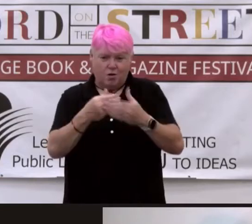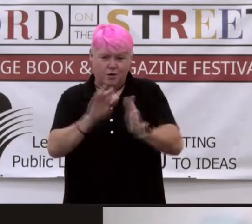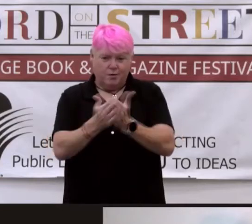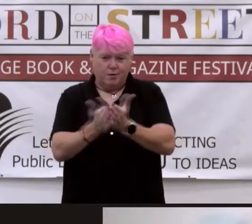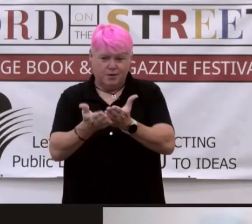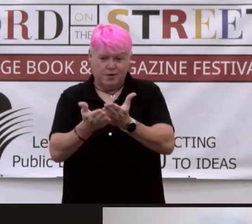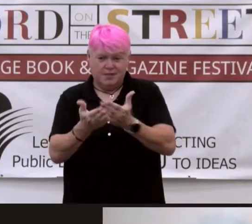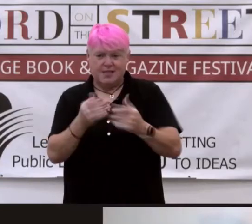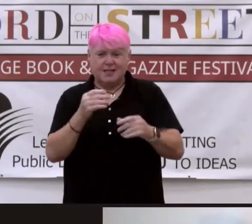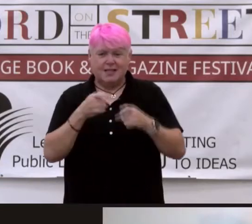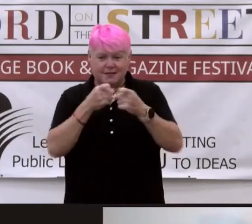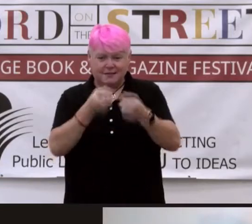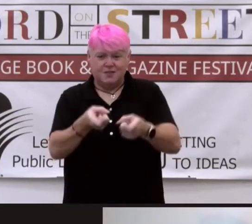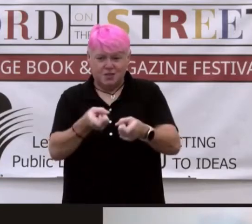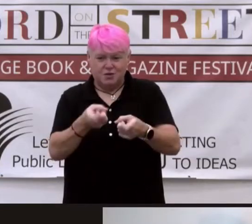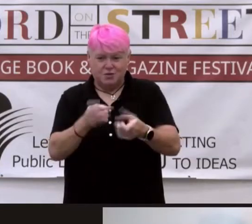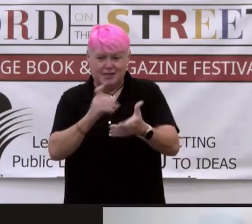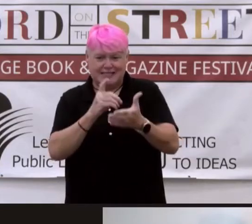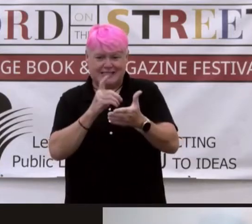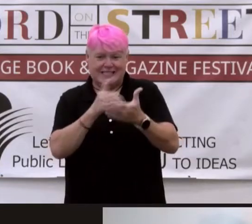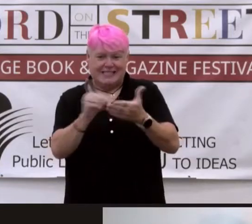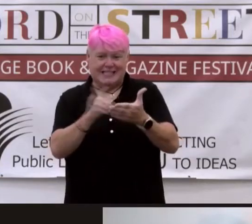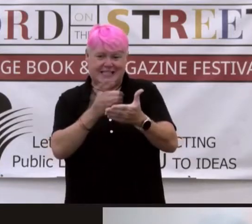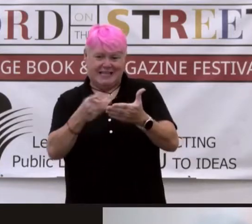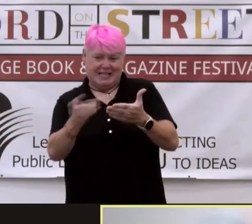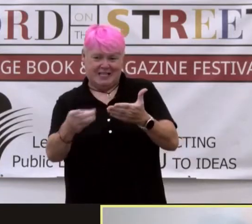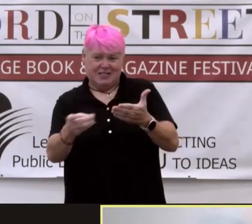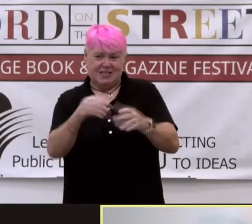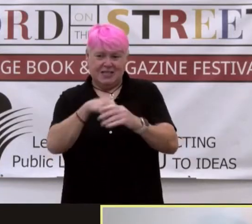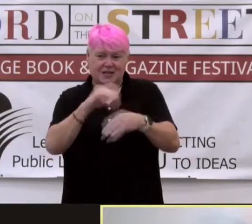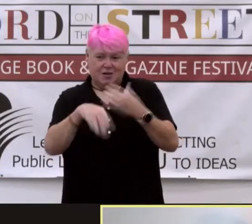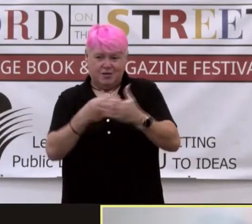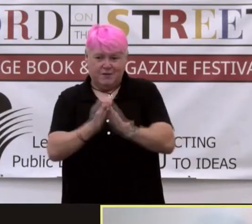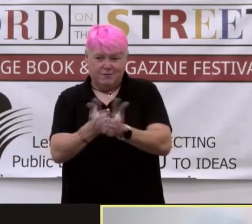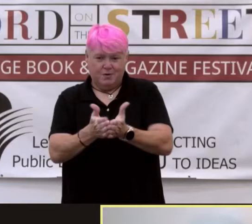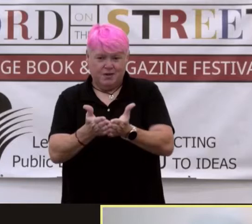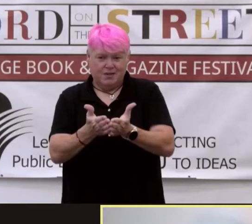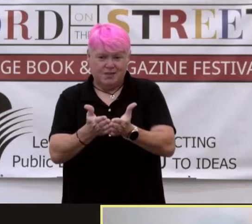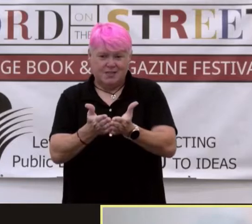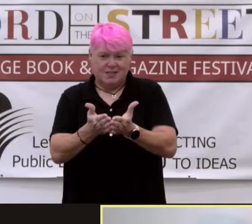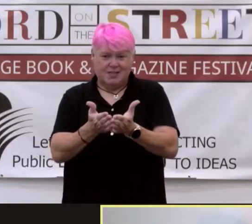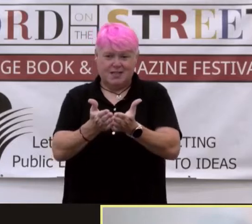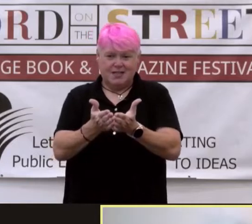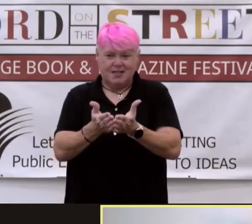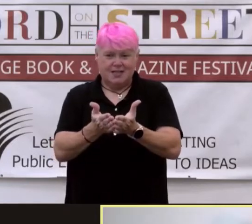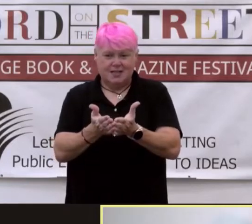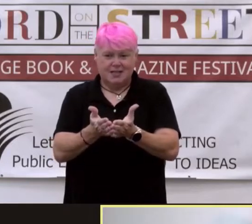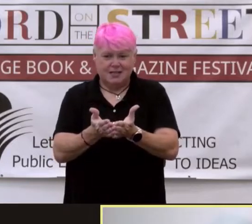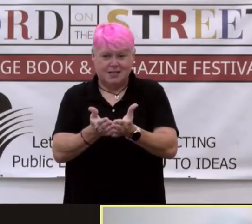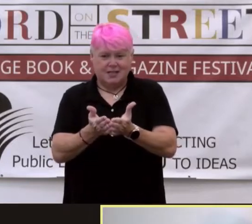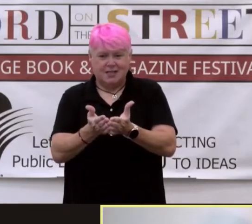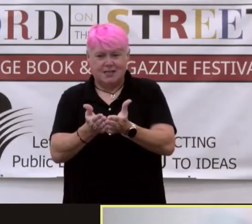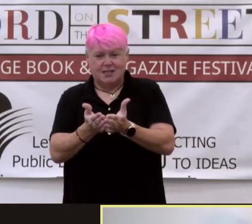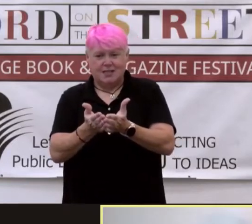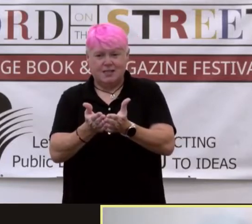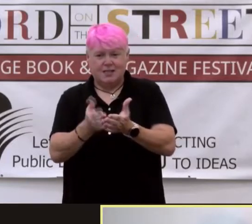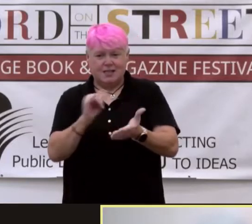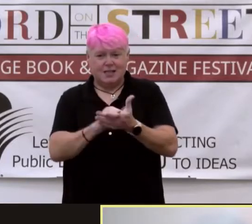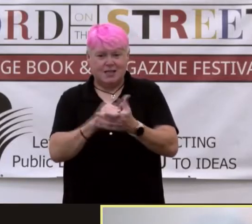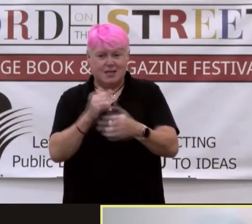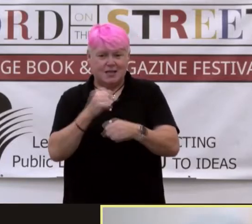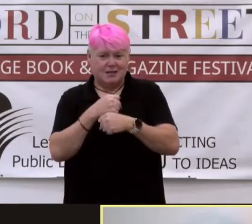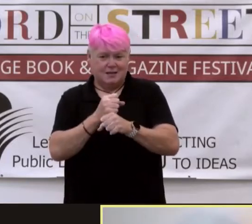words. How did you develop that skill? It's really, really nice. That makes it sound like it was